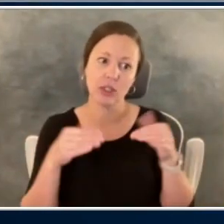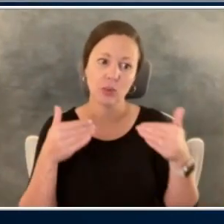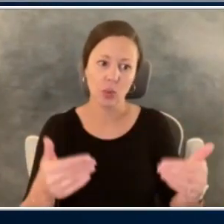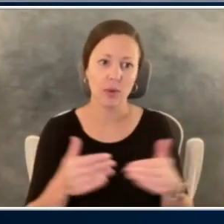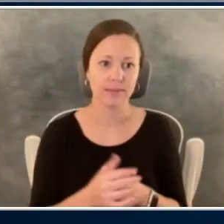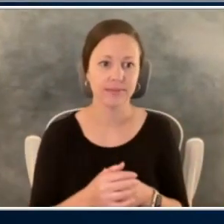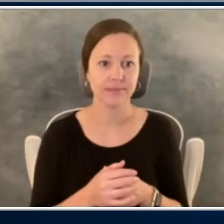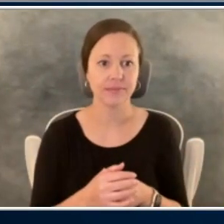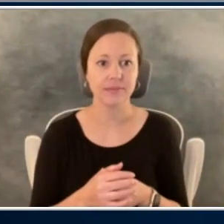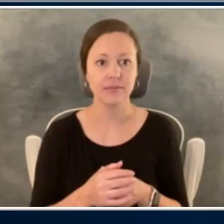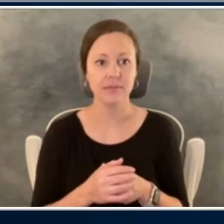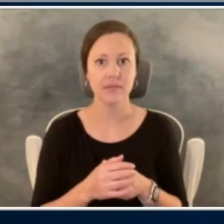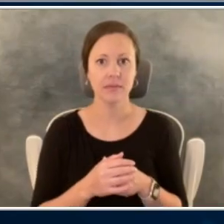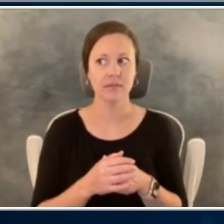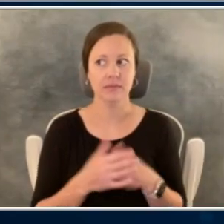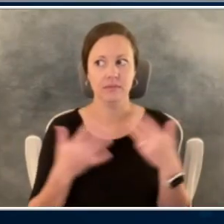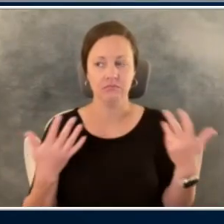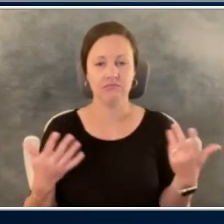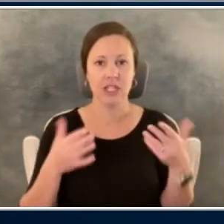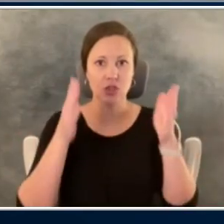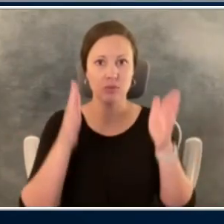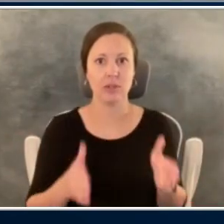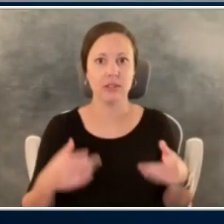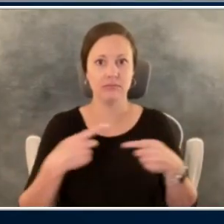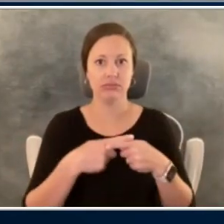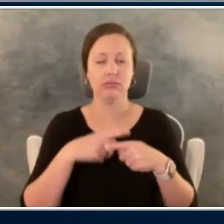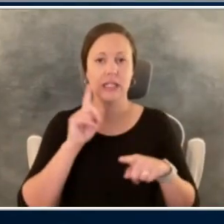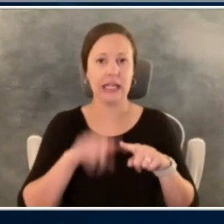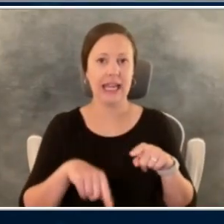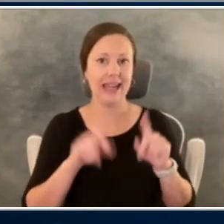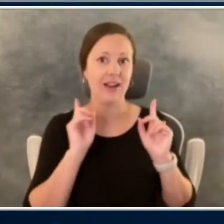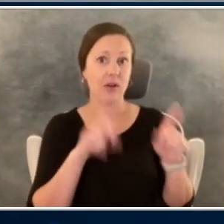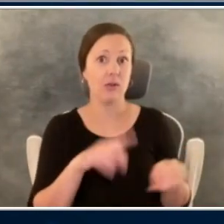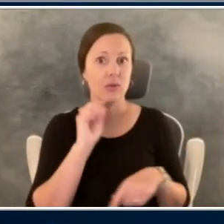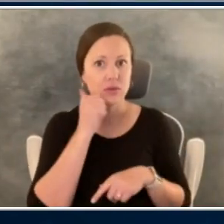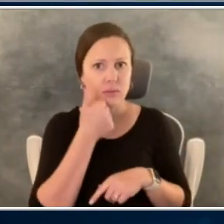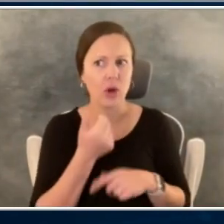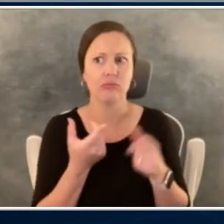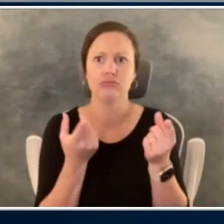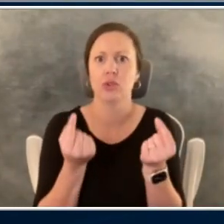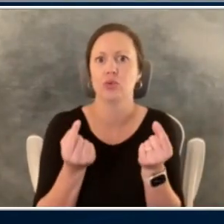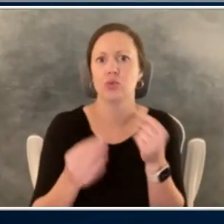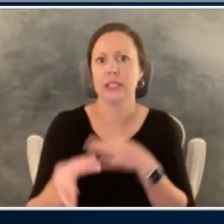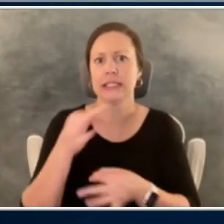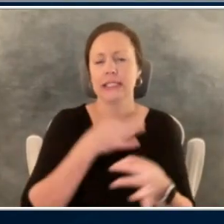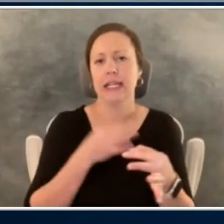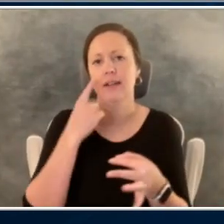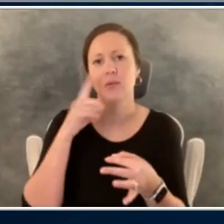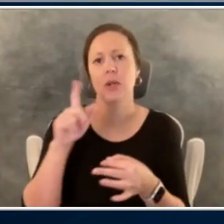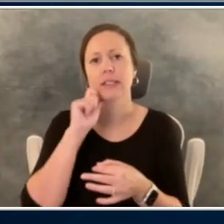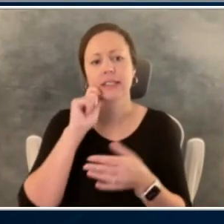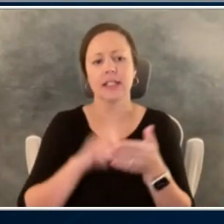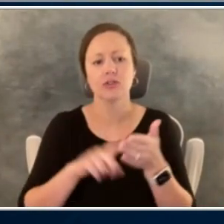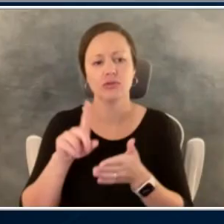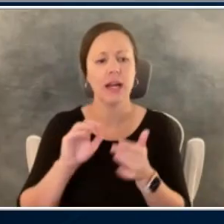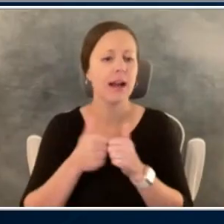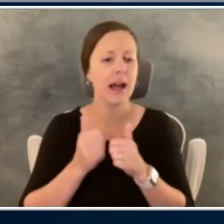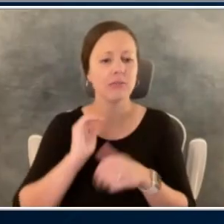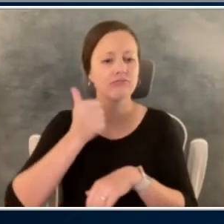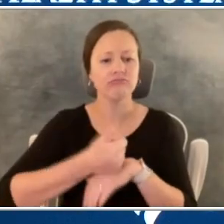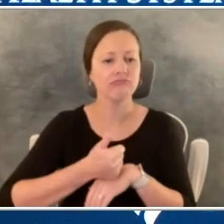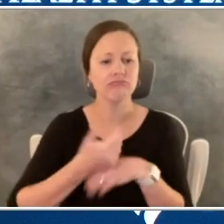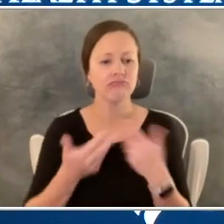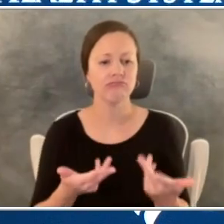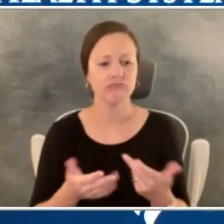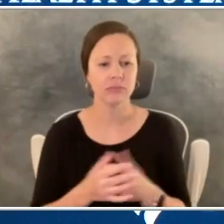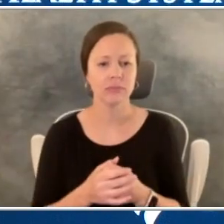this free event this weekend, what can they do if they want to get a skin check? How do they go about booking that? Where do they go? I would